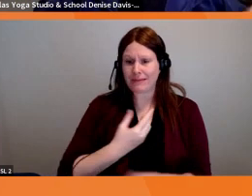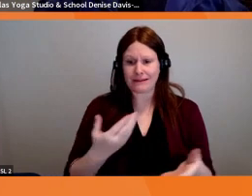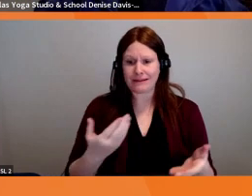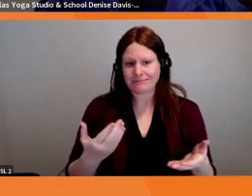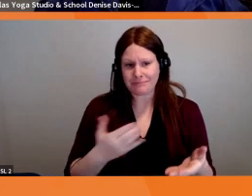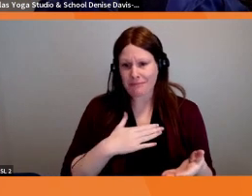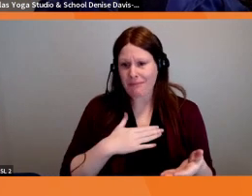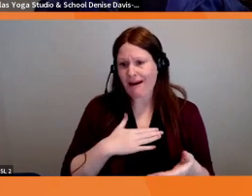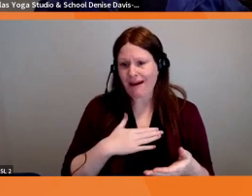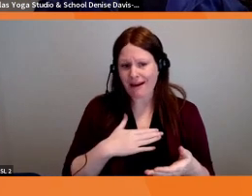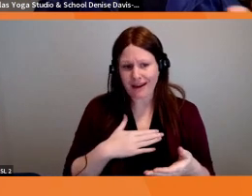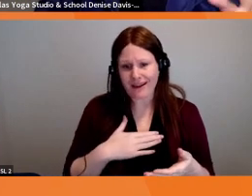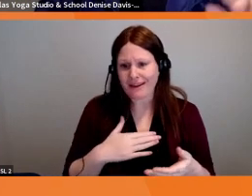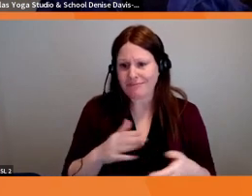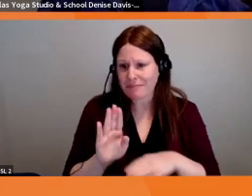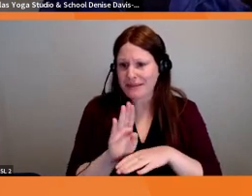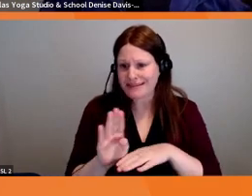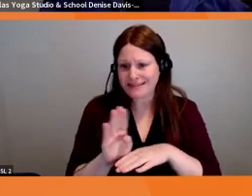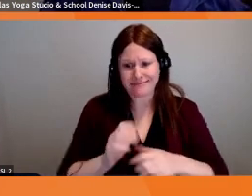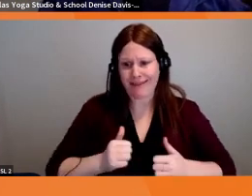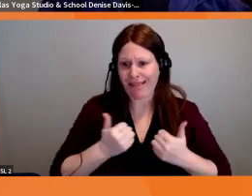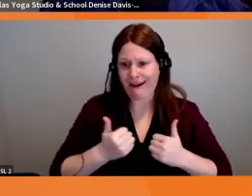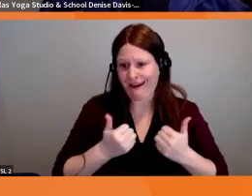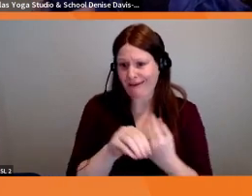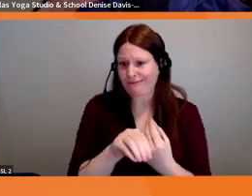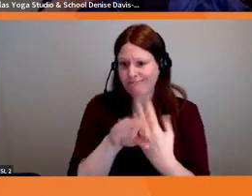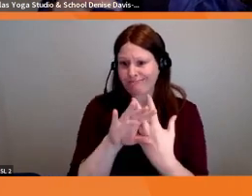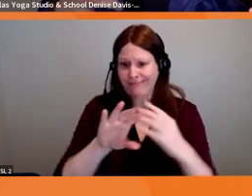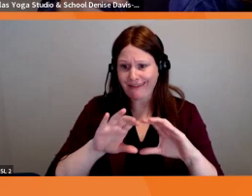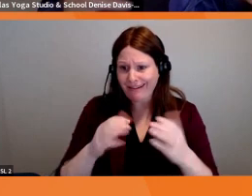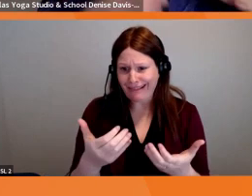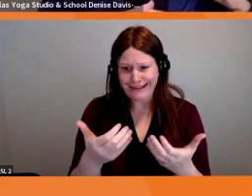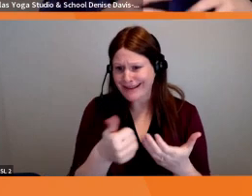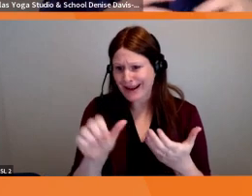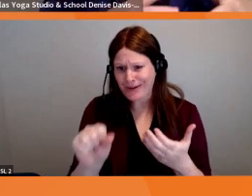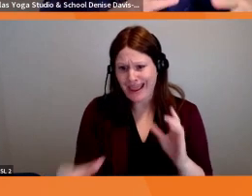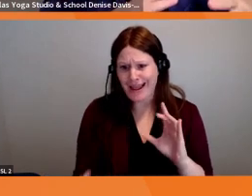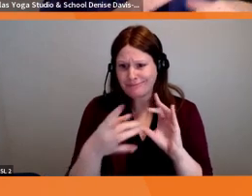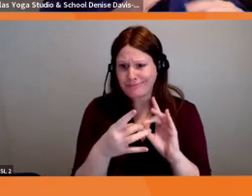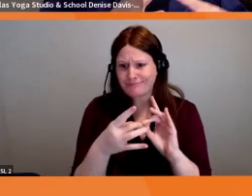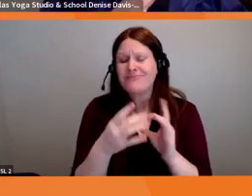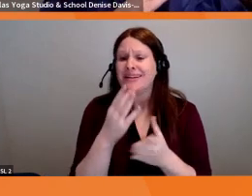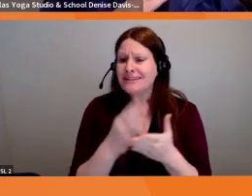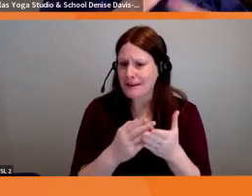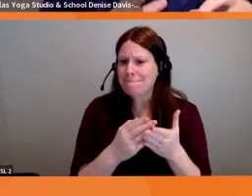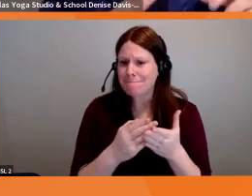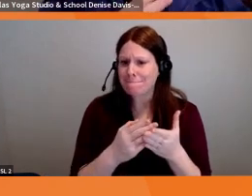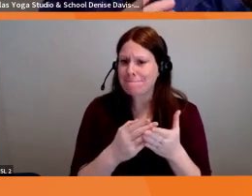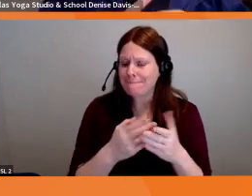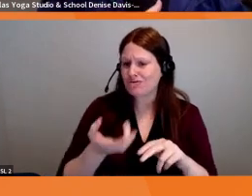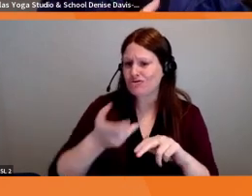offer live online classes. So there's no reason why anyone can't do it. We've got even chair classes that are not just for disabled,